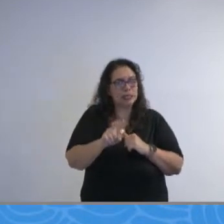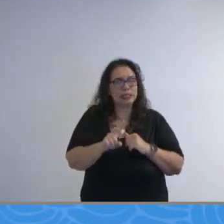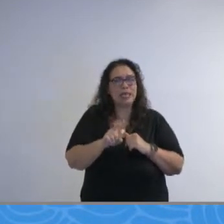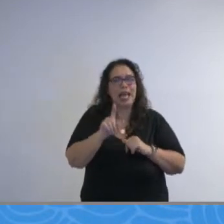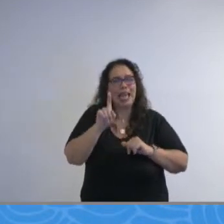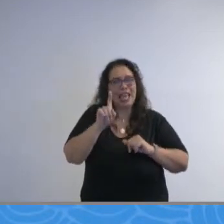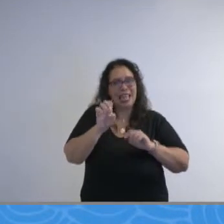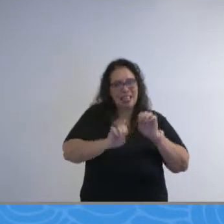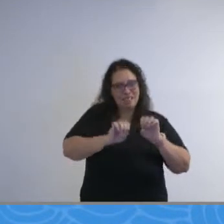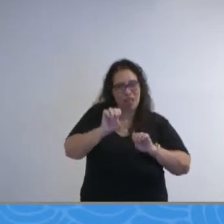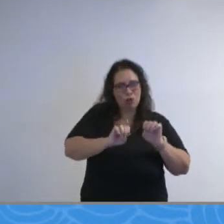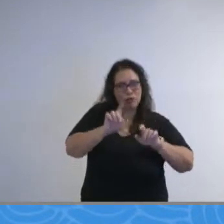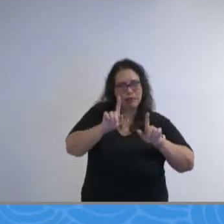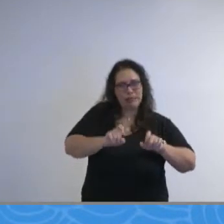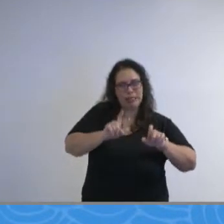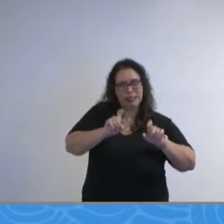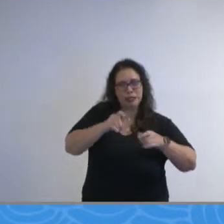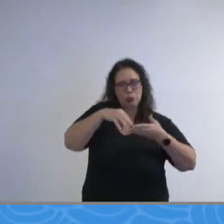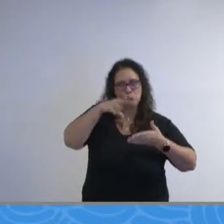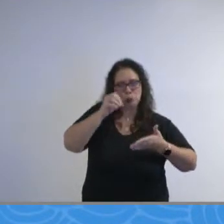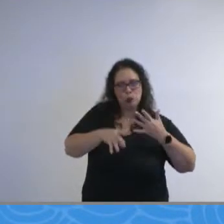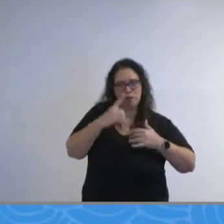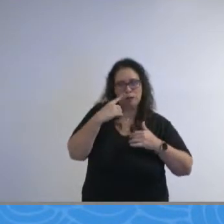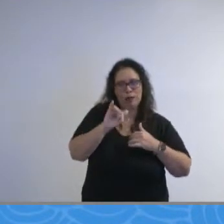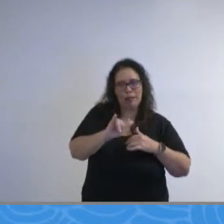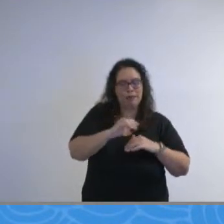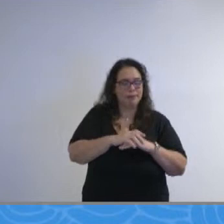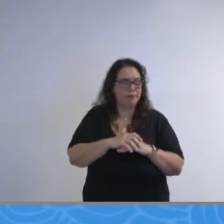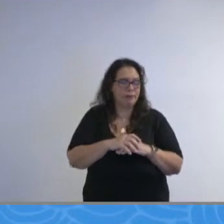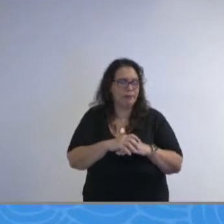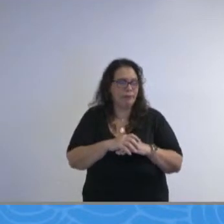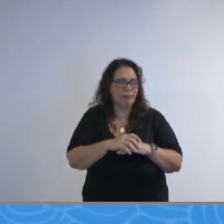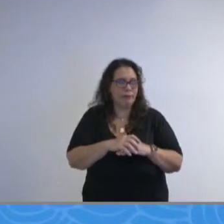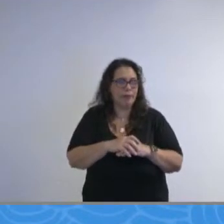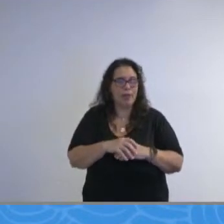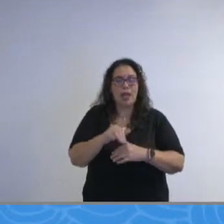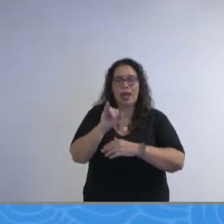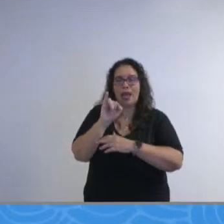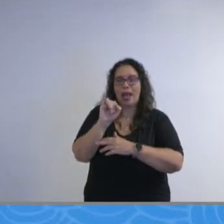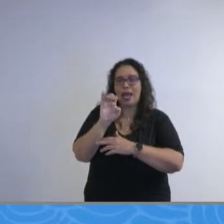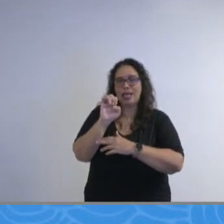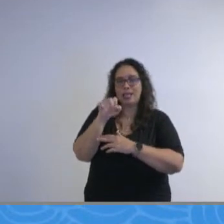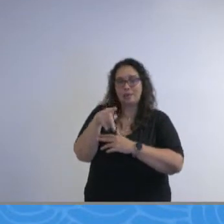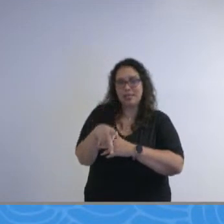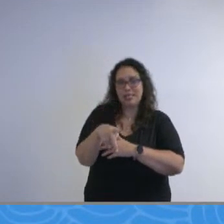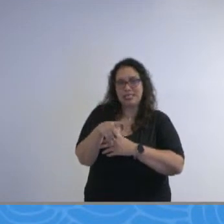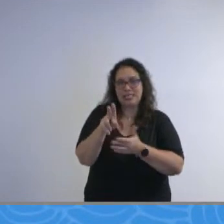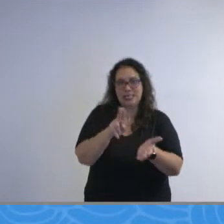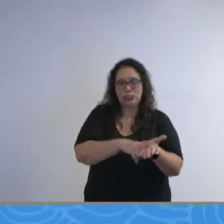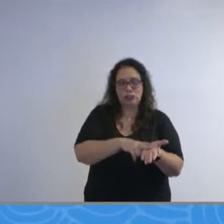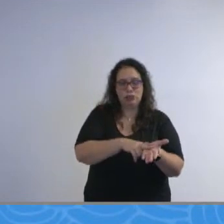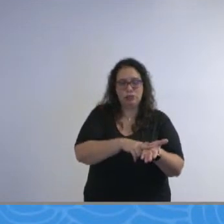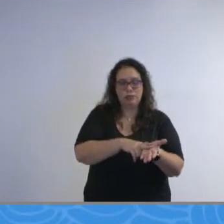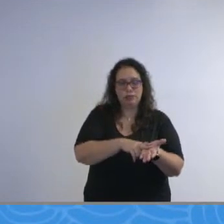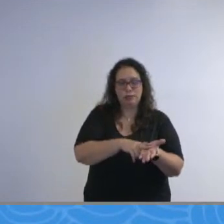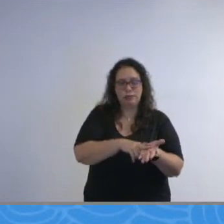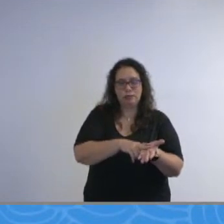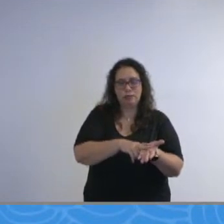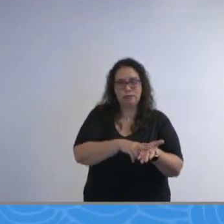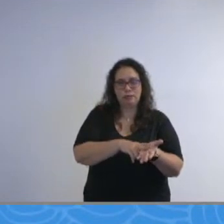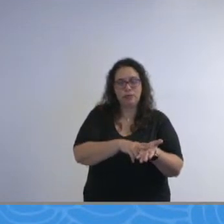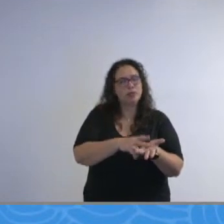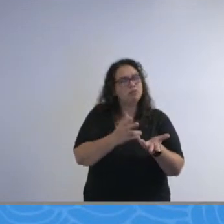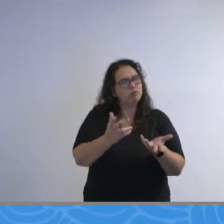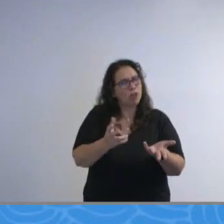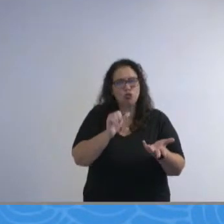an evaluation. The IEP signature. You can take the IEP home before you sign it so that